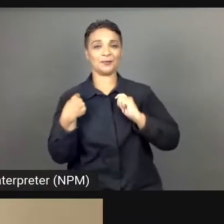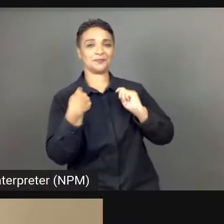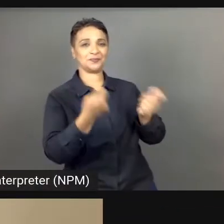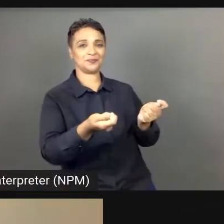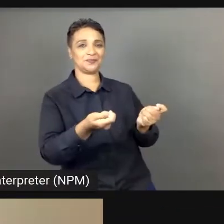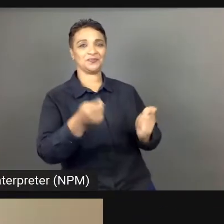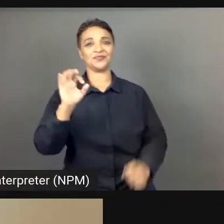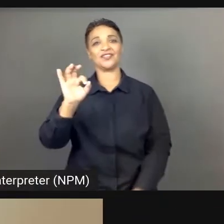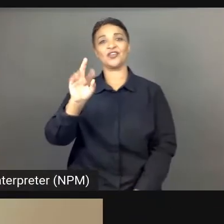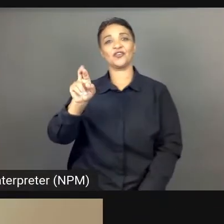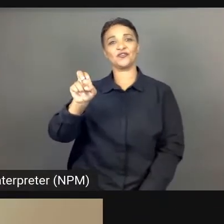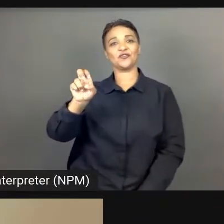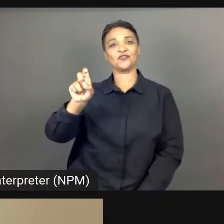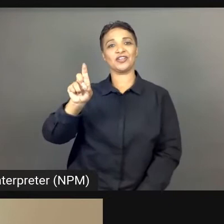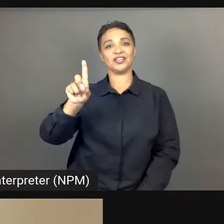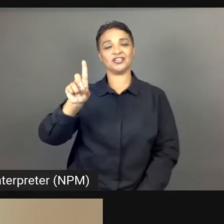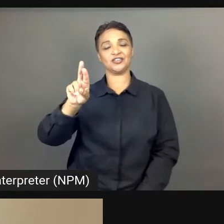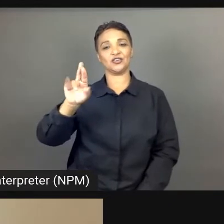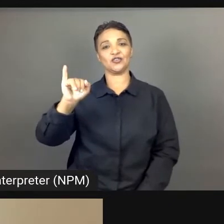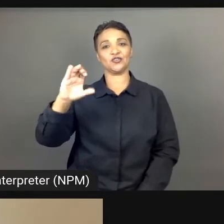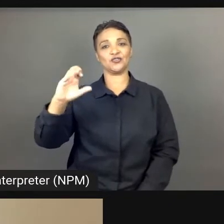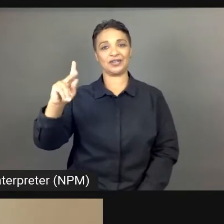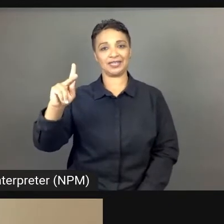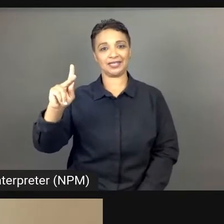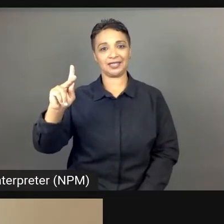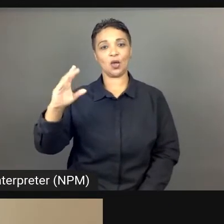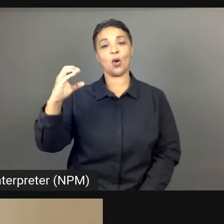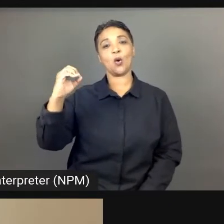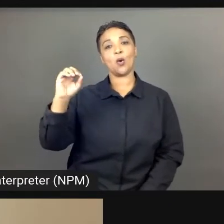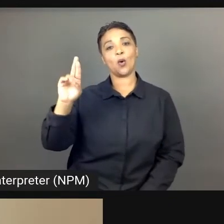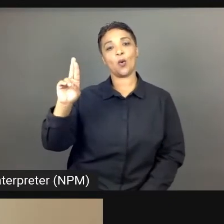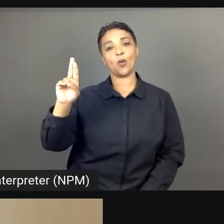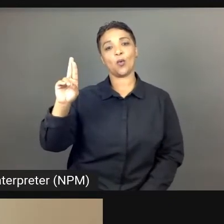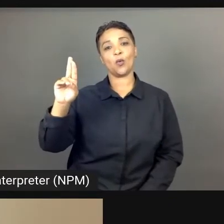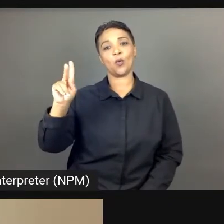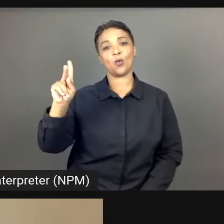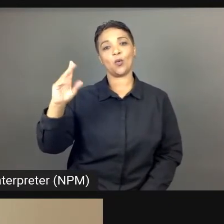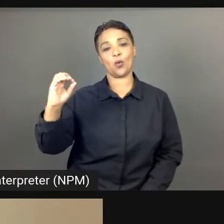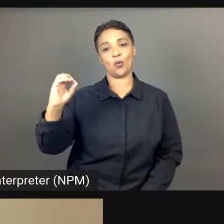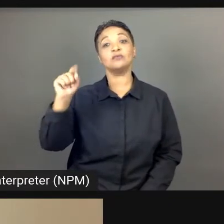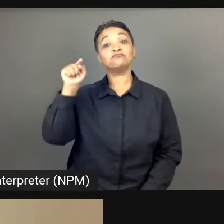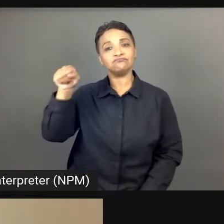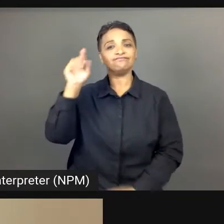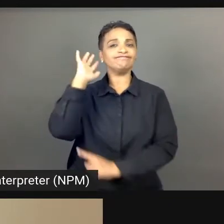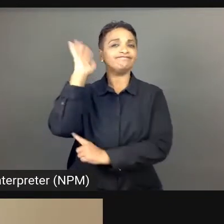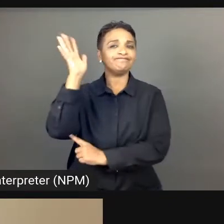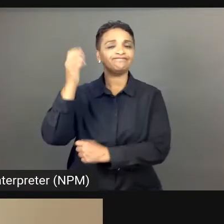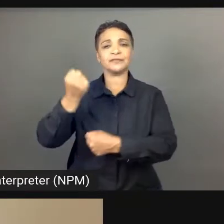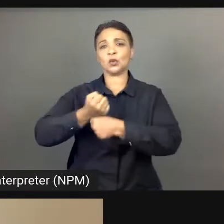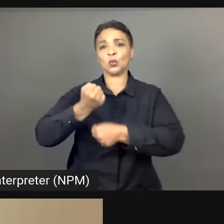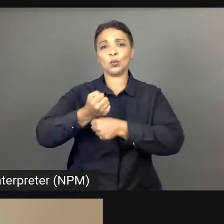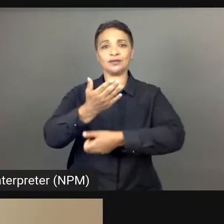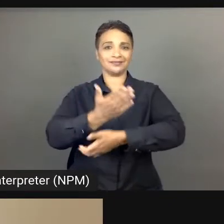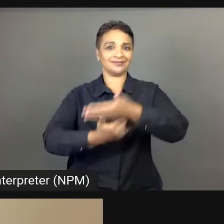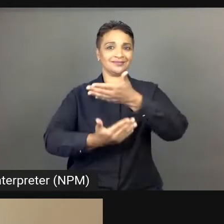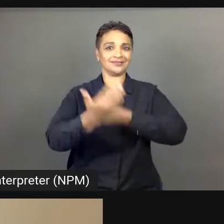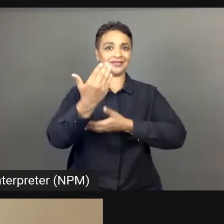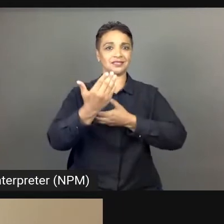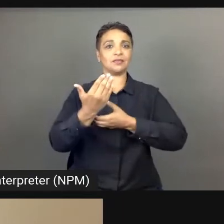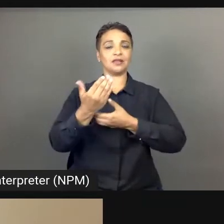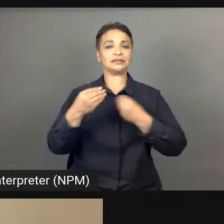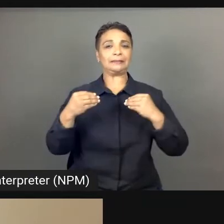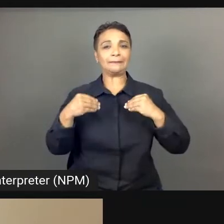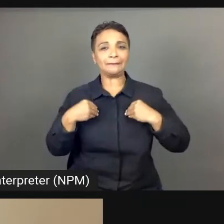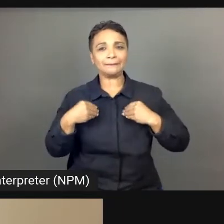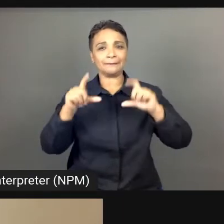we are going to hear from Frederick Oko, who is a disability inclusion specialist and social entrepreneur who has founded 2 organizations